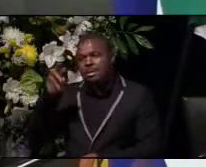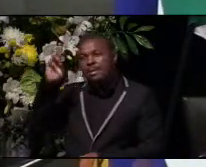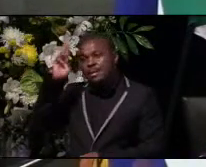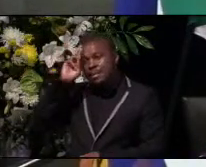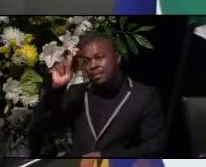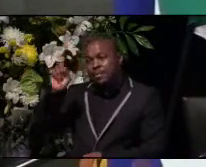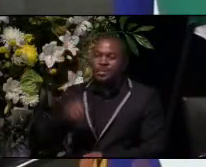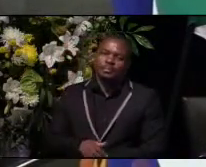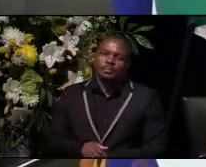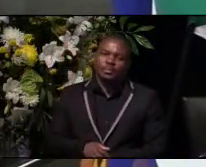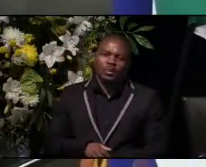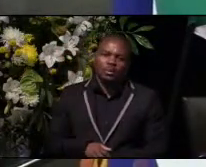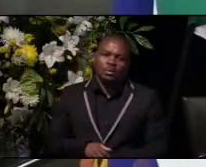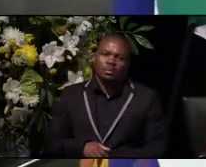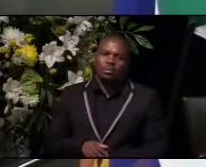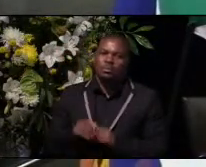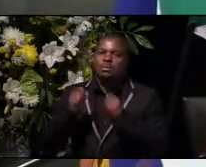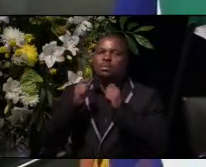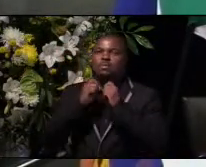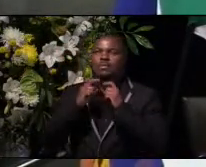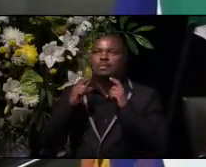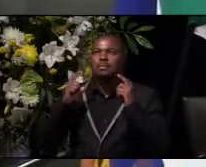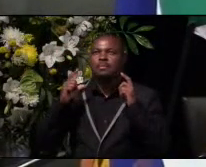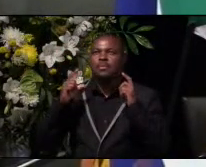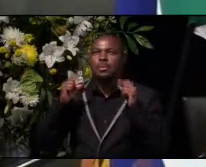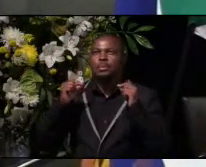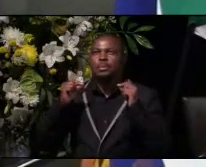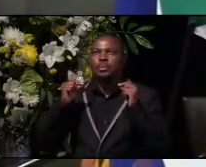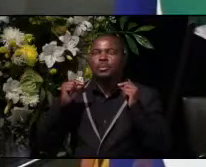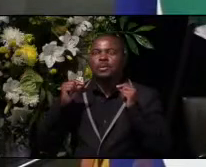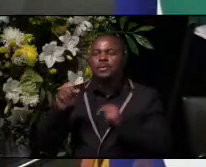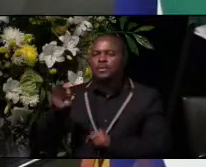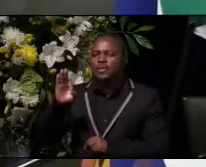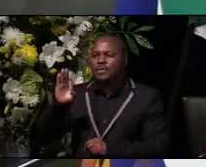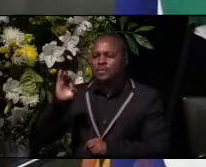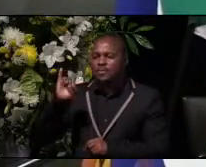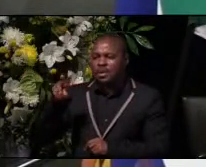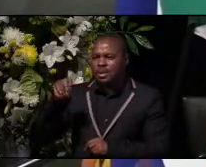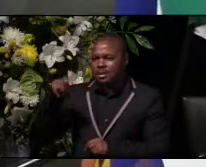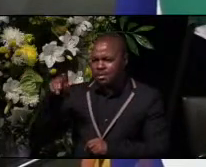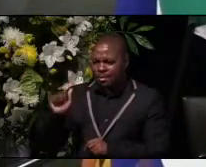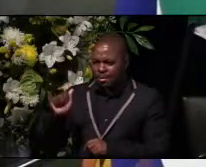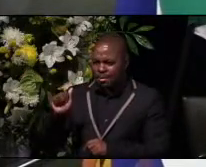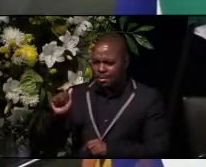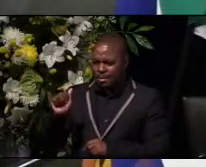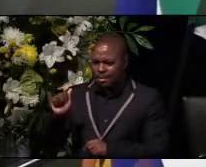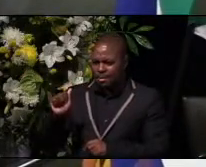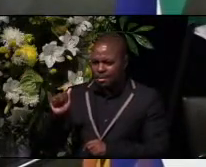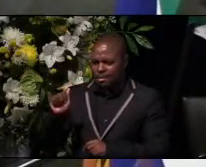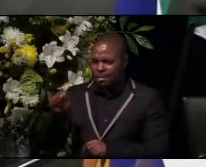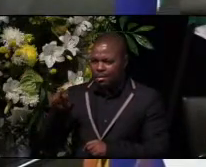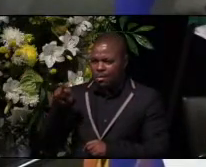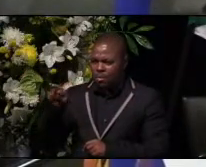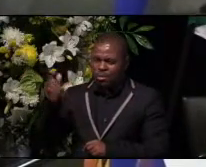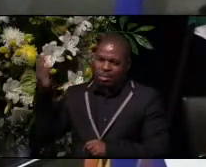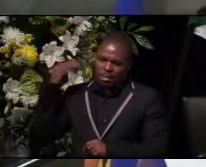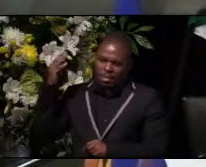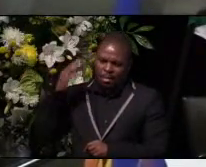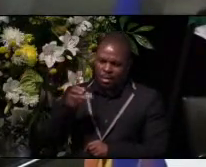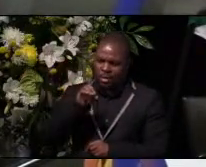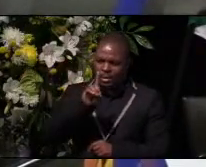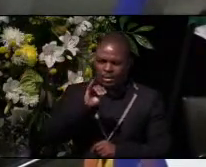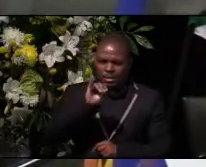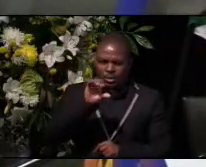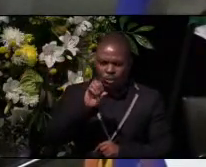the comments of Reverend finger when he delivered the dear Saga Memorial